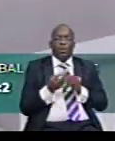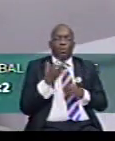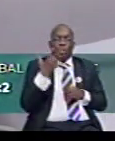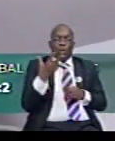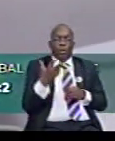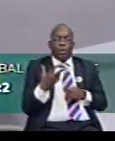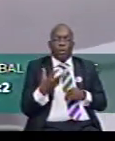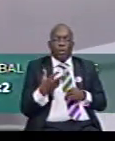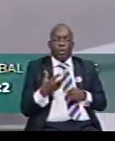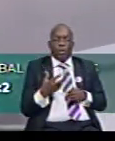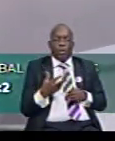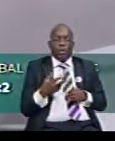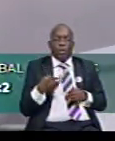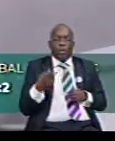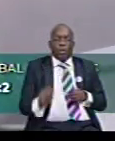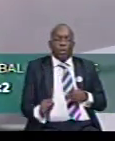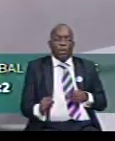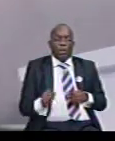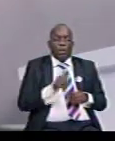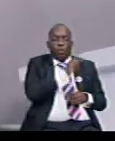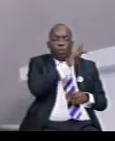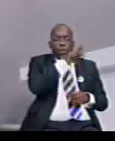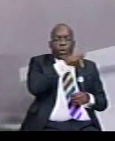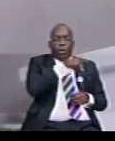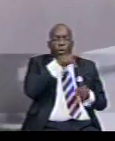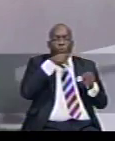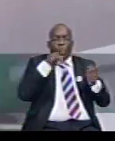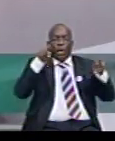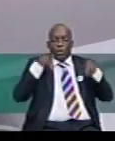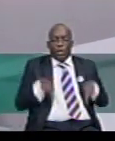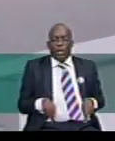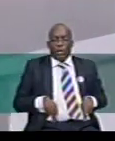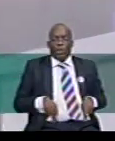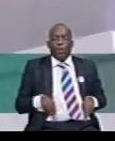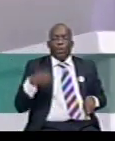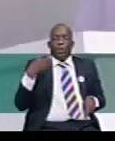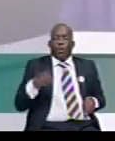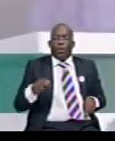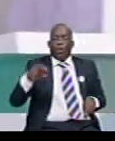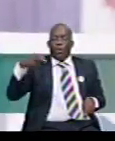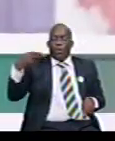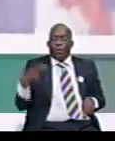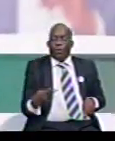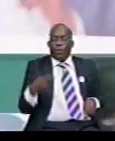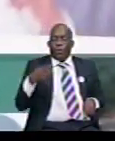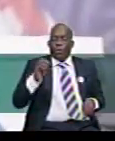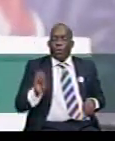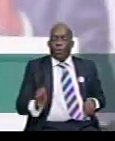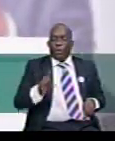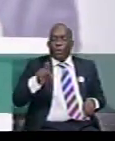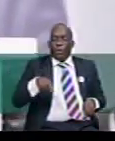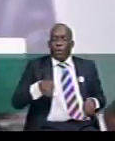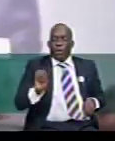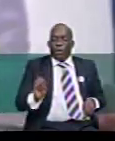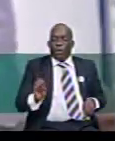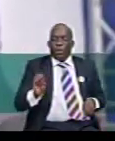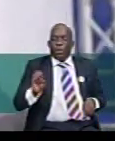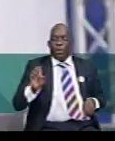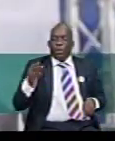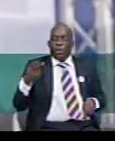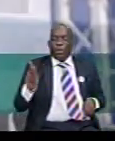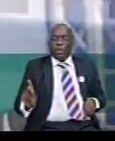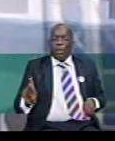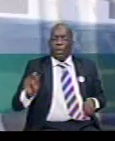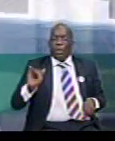the personalization of Ezekiah's healing by